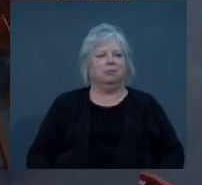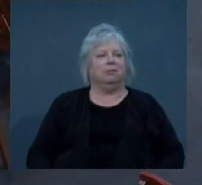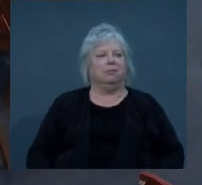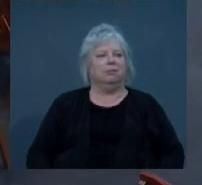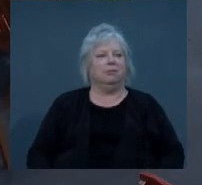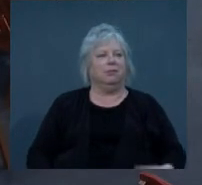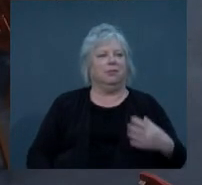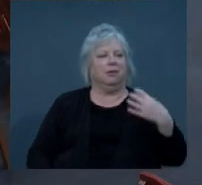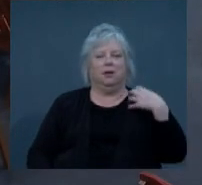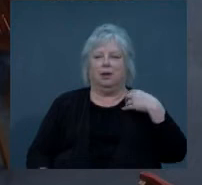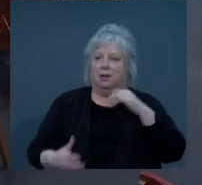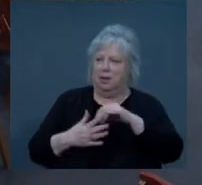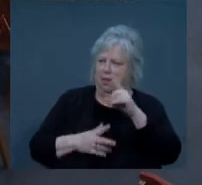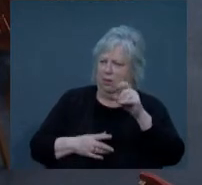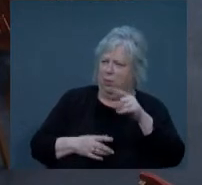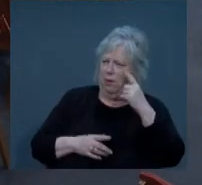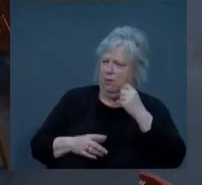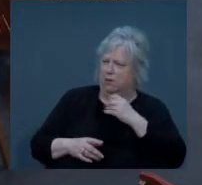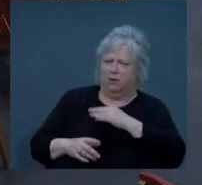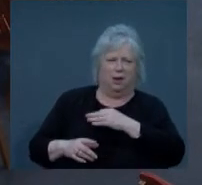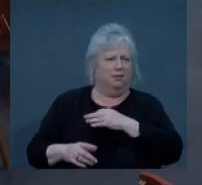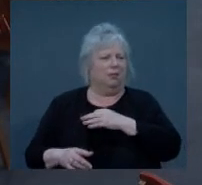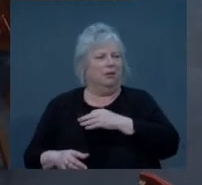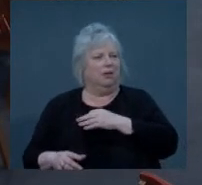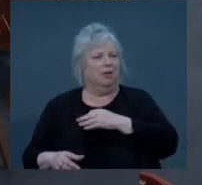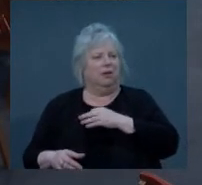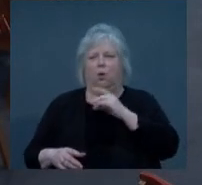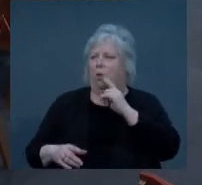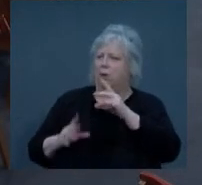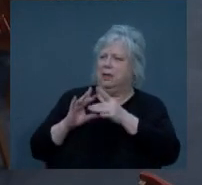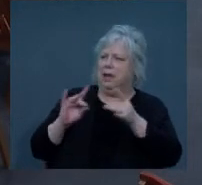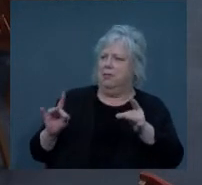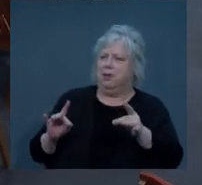Is that a question for staff or No, statement?